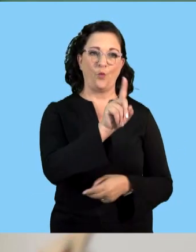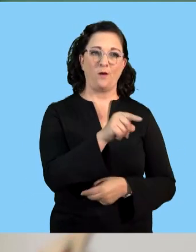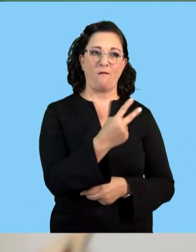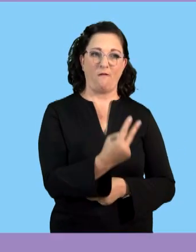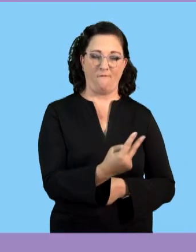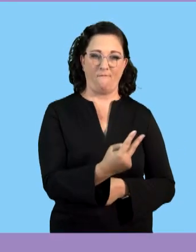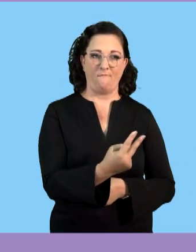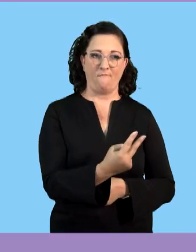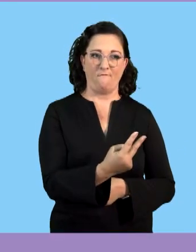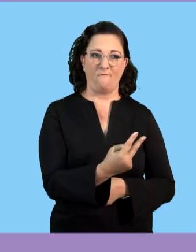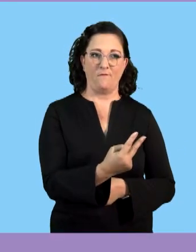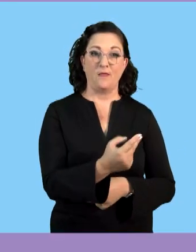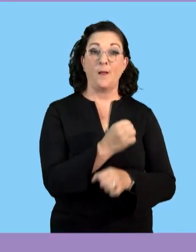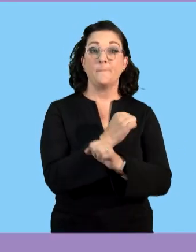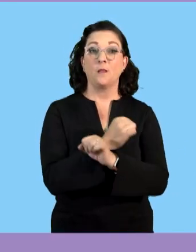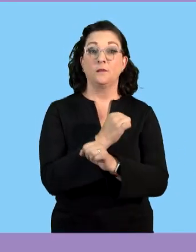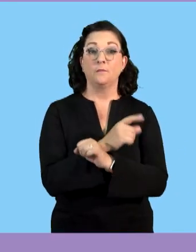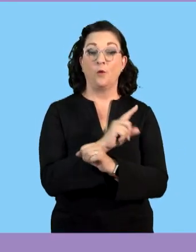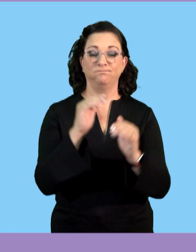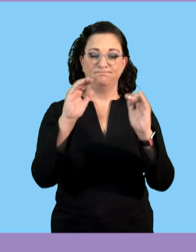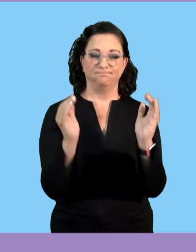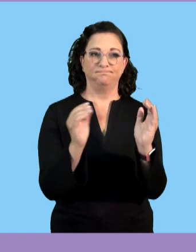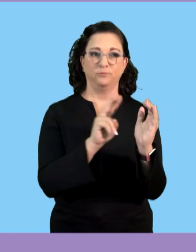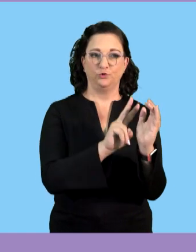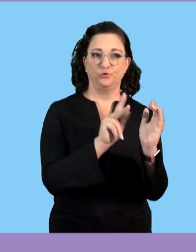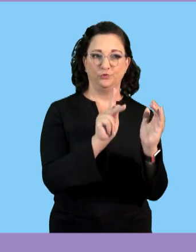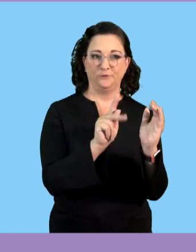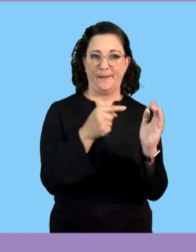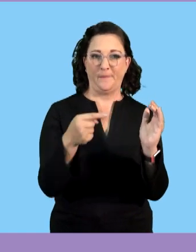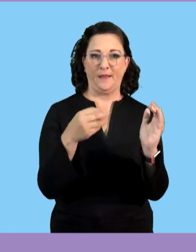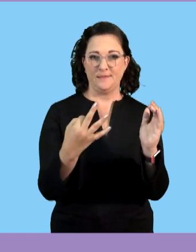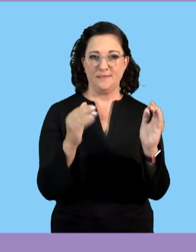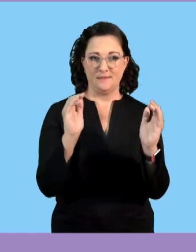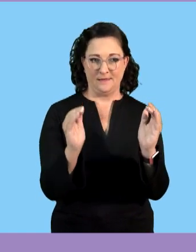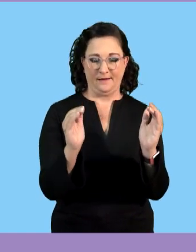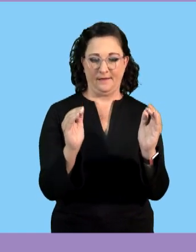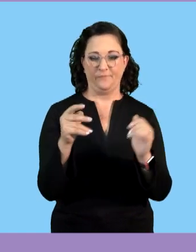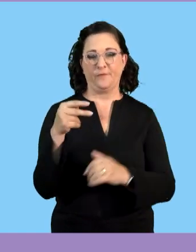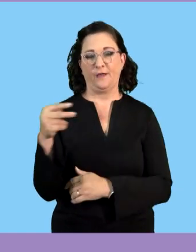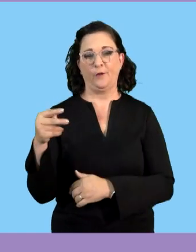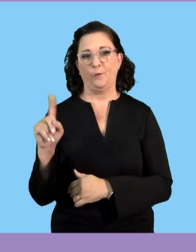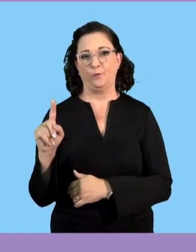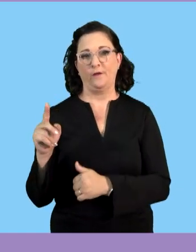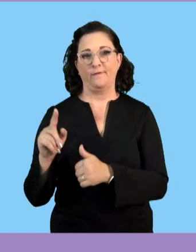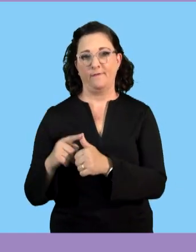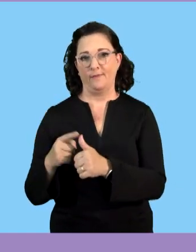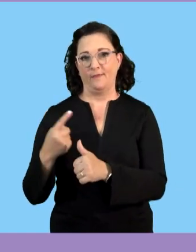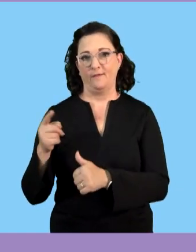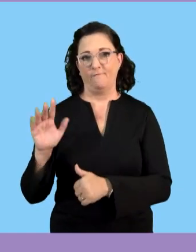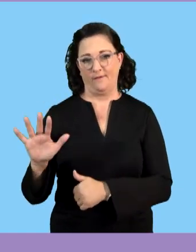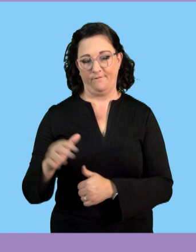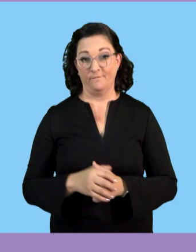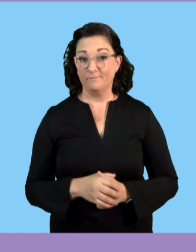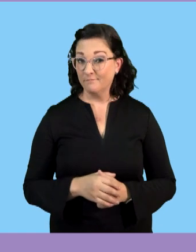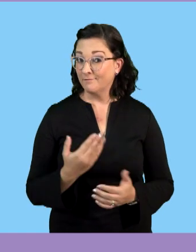lesson. The second one there says 1/2, and this 1/2 is multiplied with 2k minus 3 in brackets,